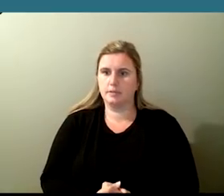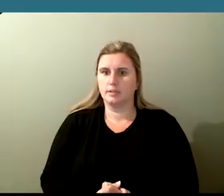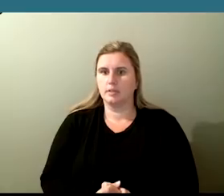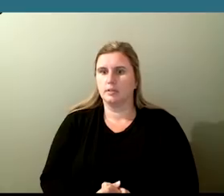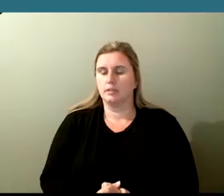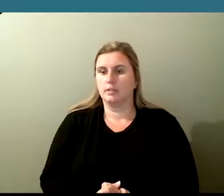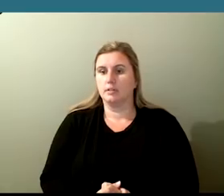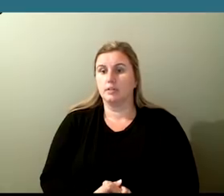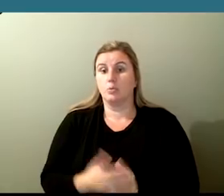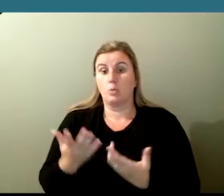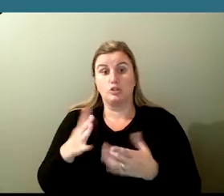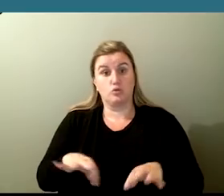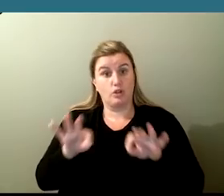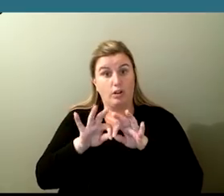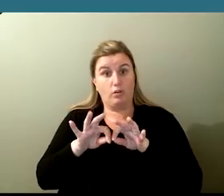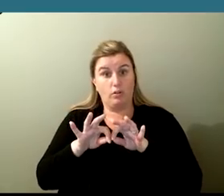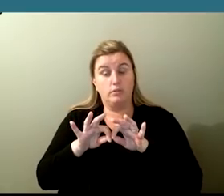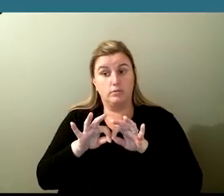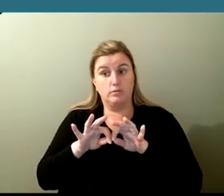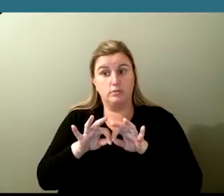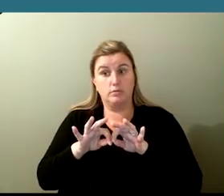What's critical in this,